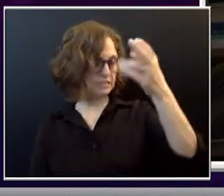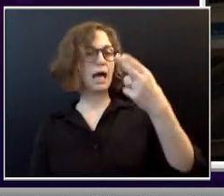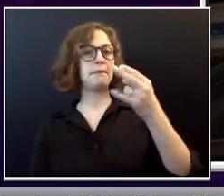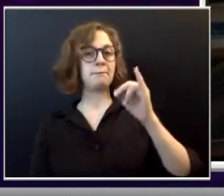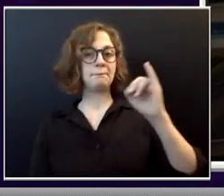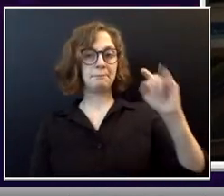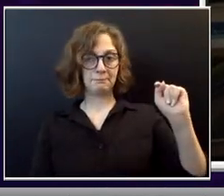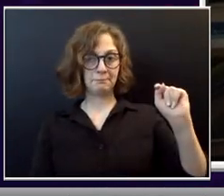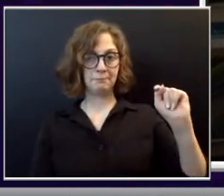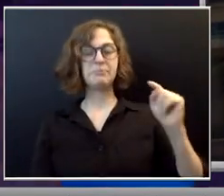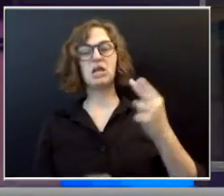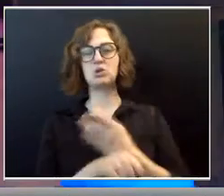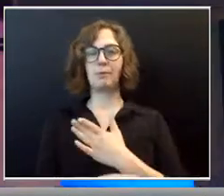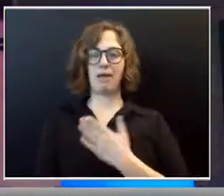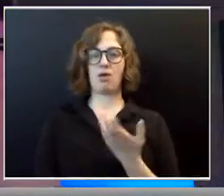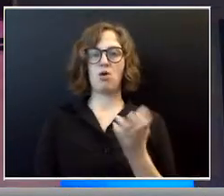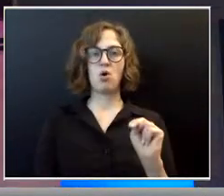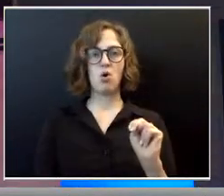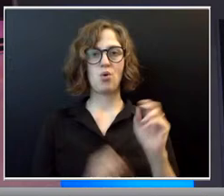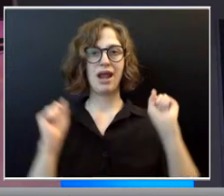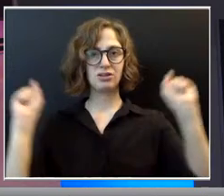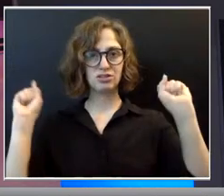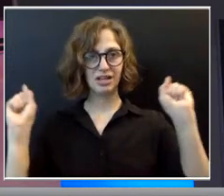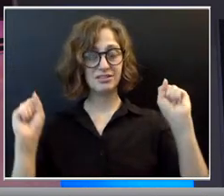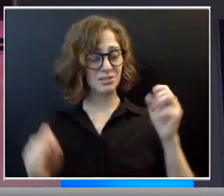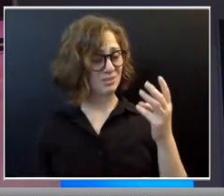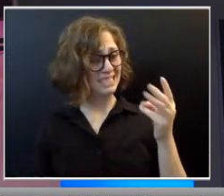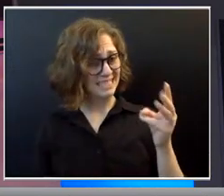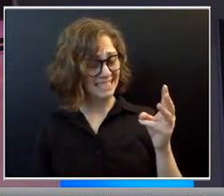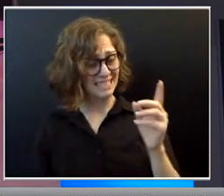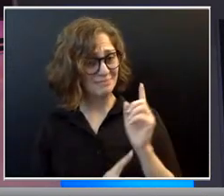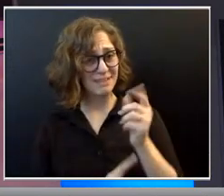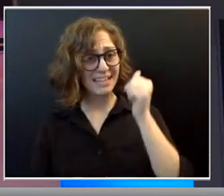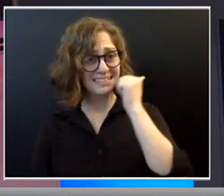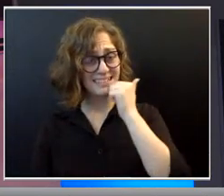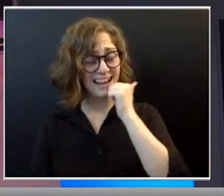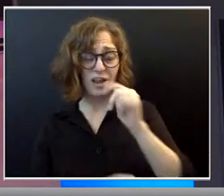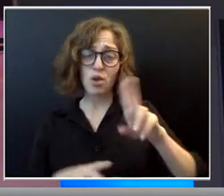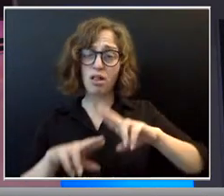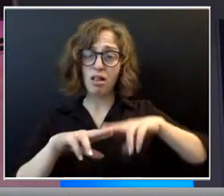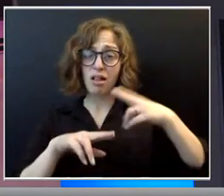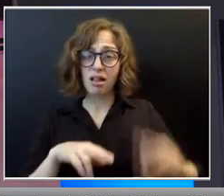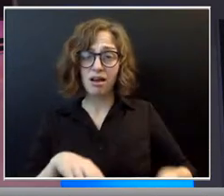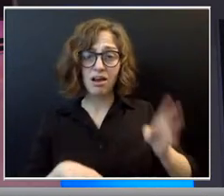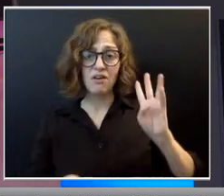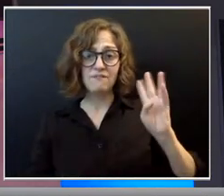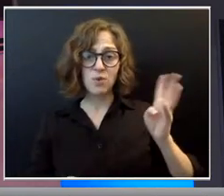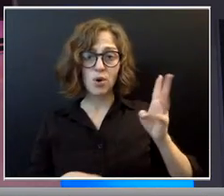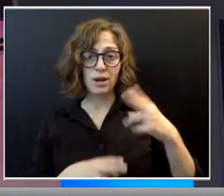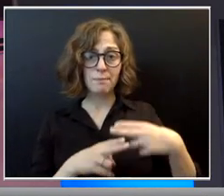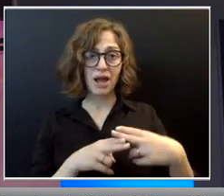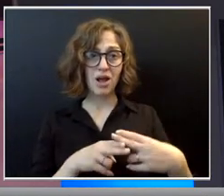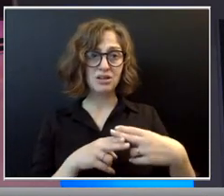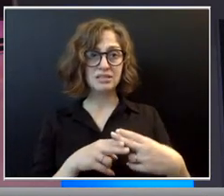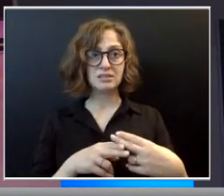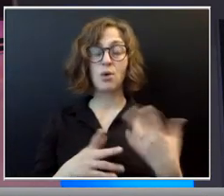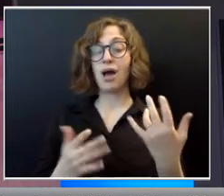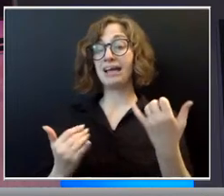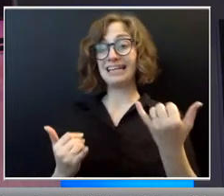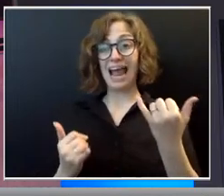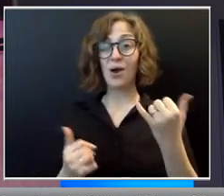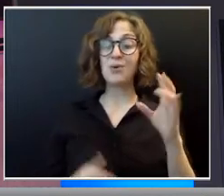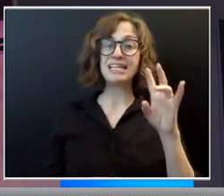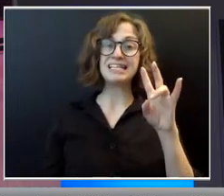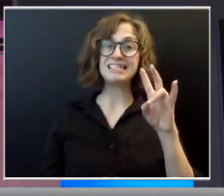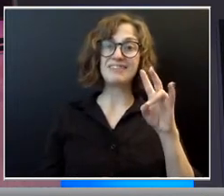17, 16, you lost 40 pounds. Well, from my peak, it's 75 now. Wow. So,